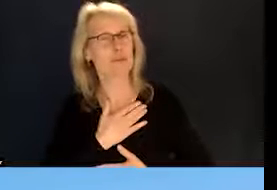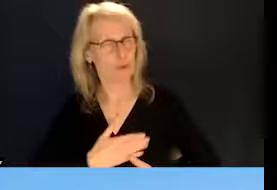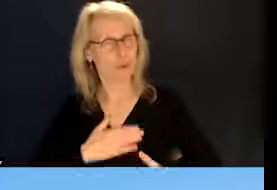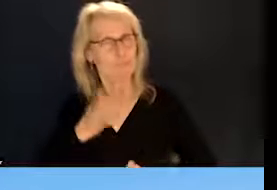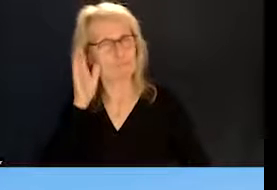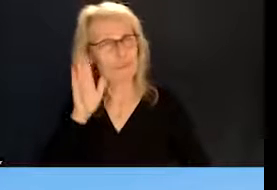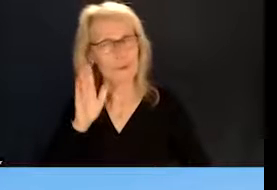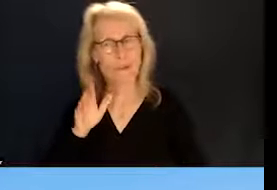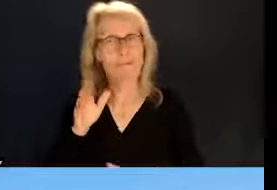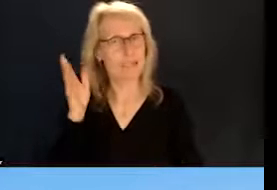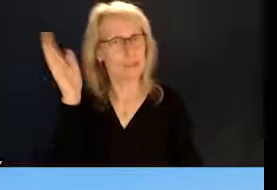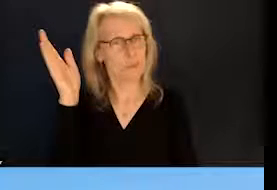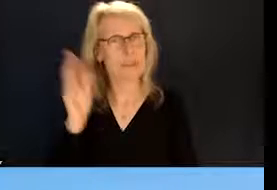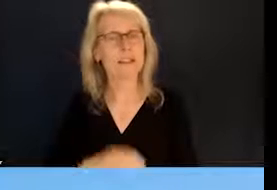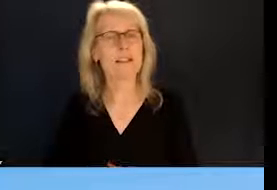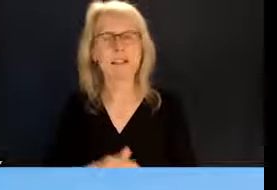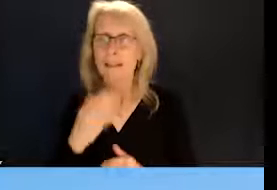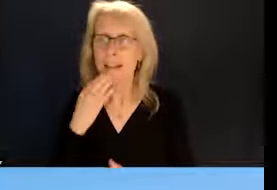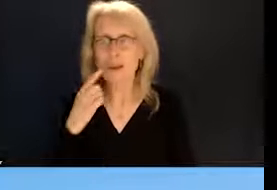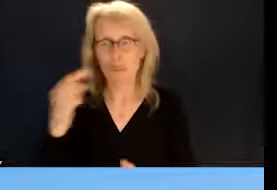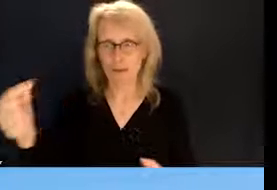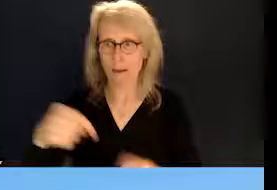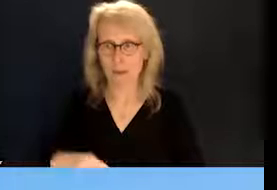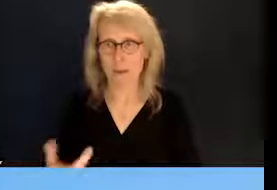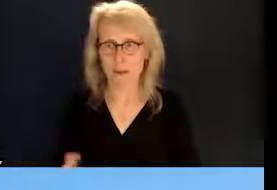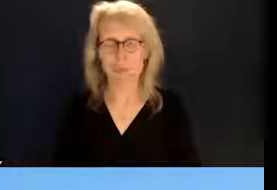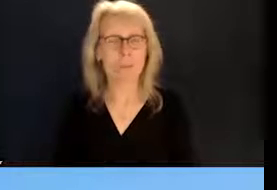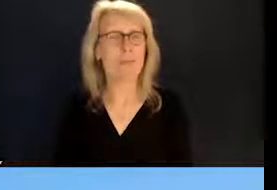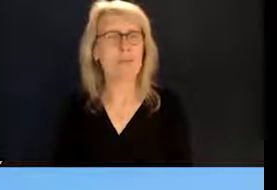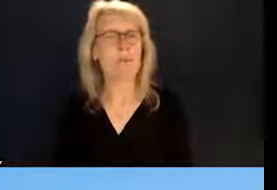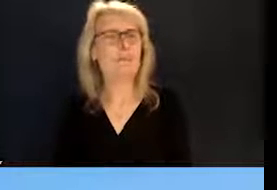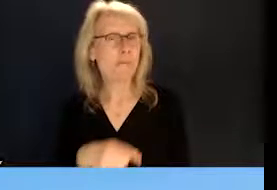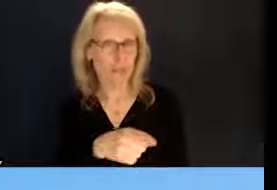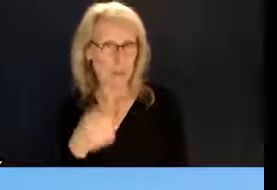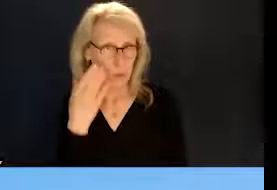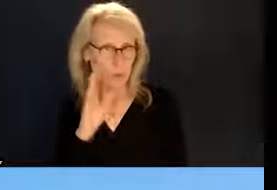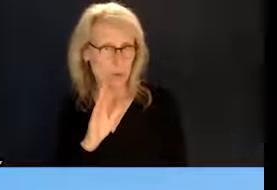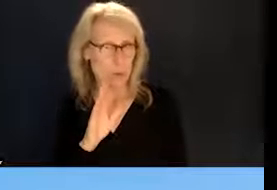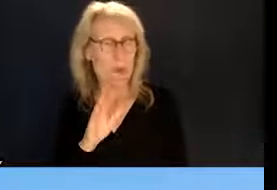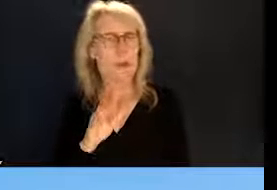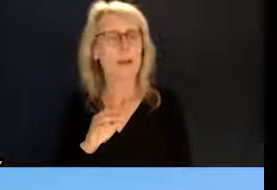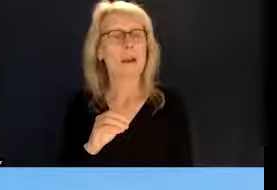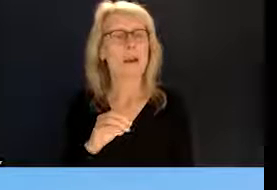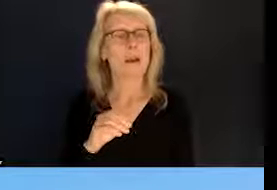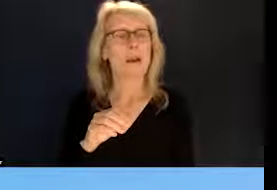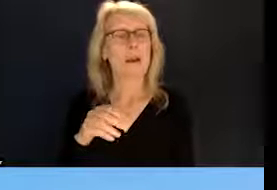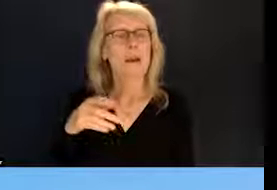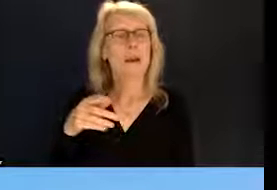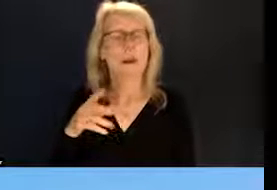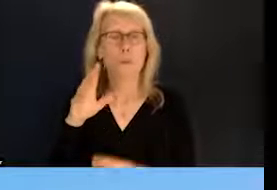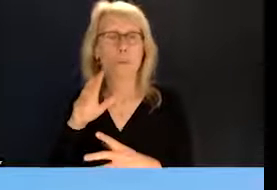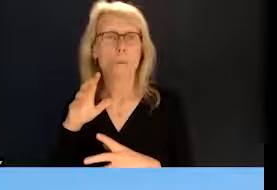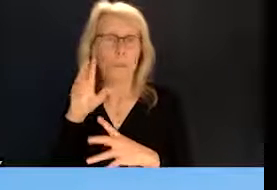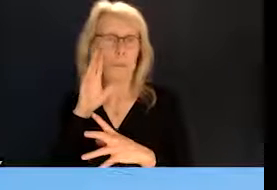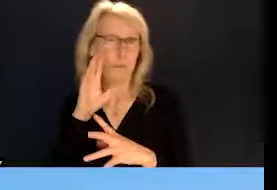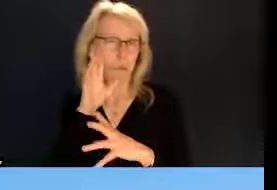Appreciate you. And thank you for coming all the way here to do it. For those who don't know, the President's Dream Colloquium is also a graduate